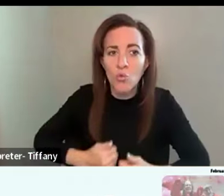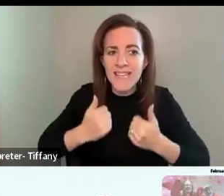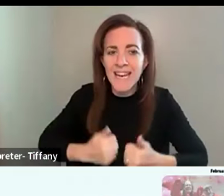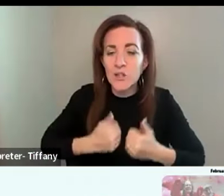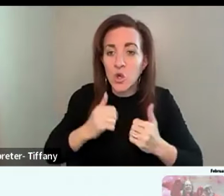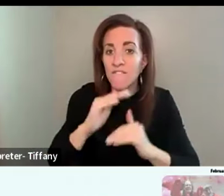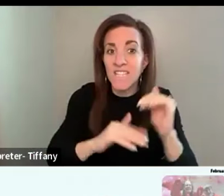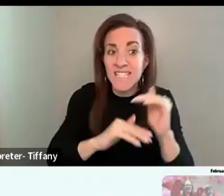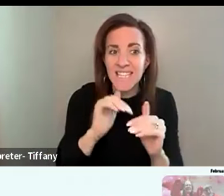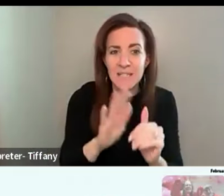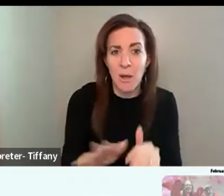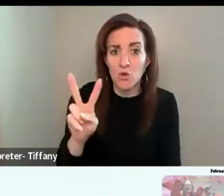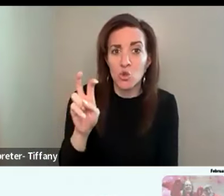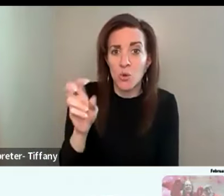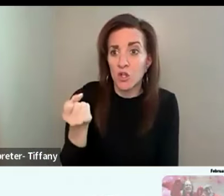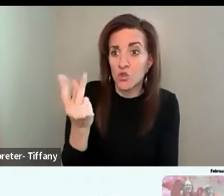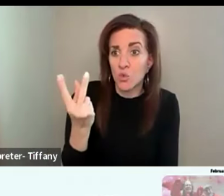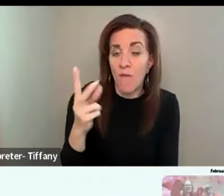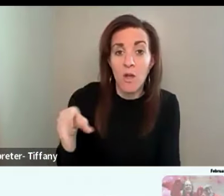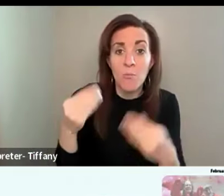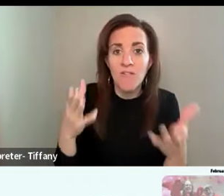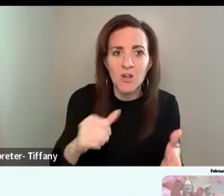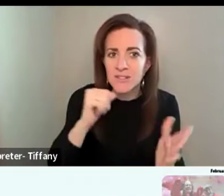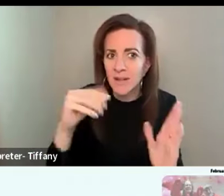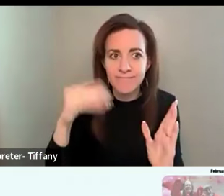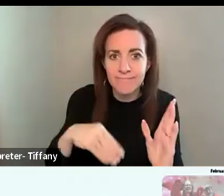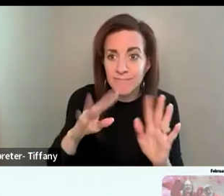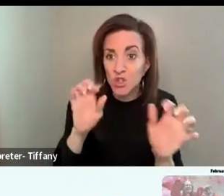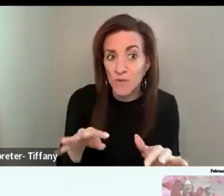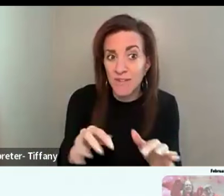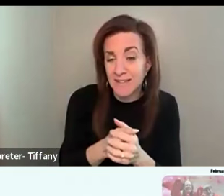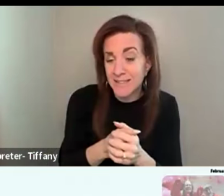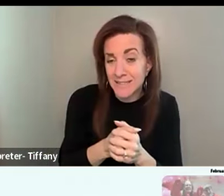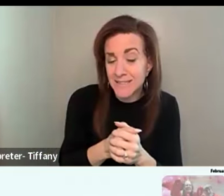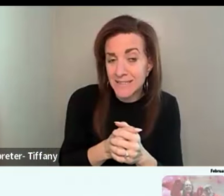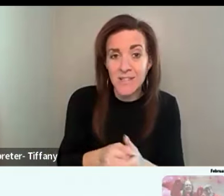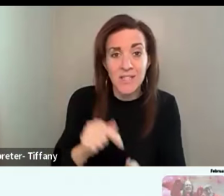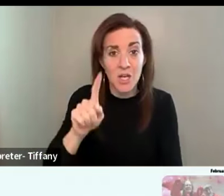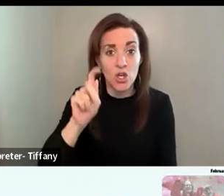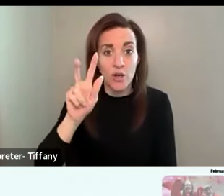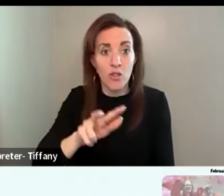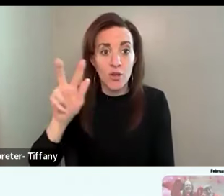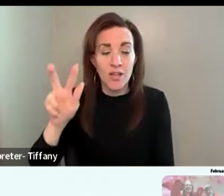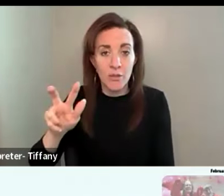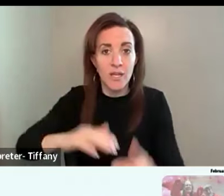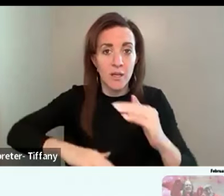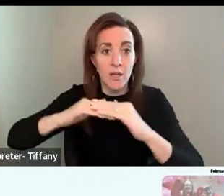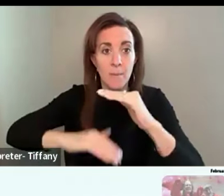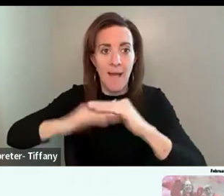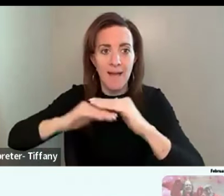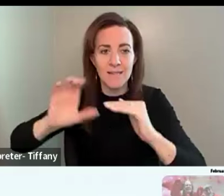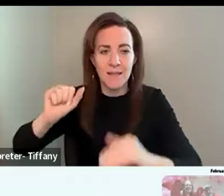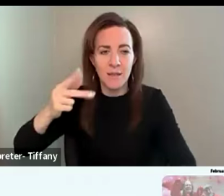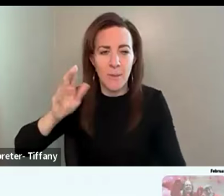about 212 providers that have not completed that survey. We have about 133 capacity surveys that have not